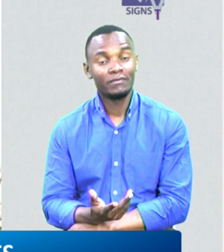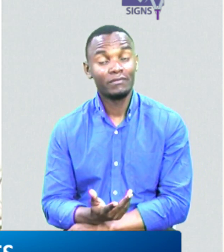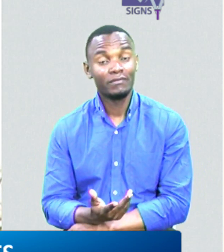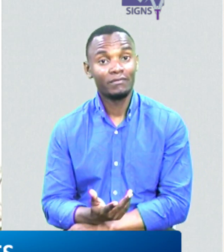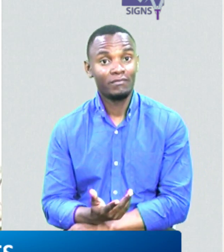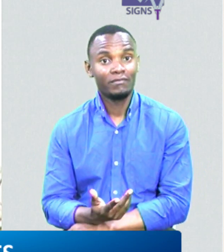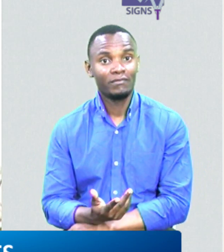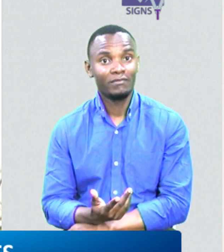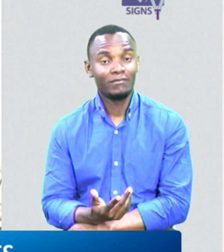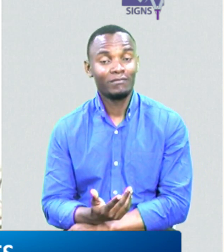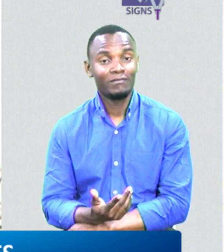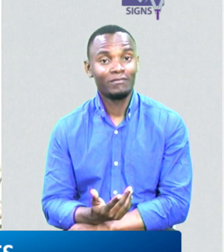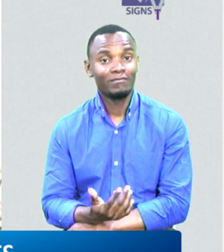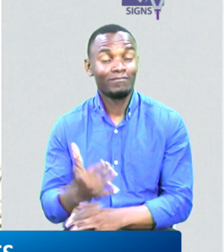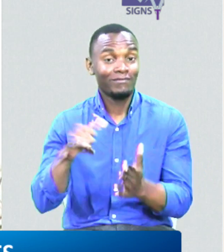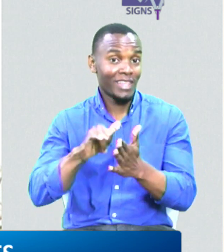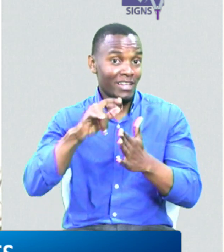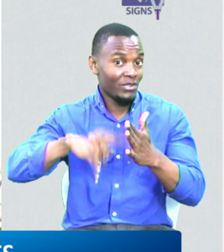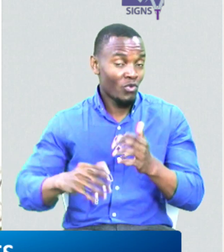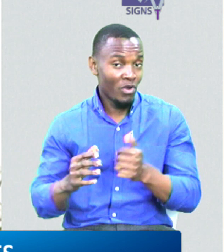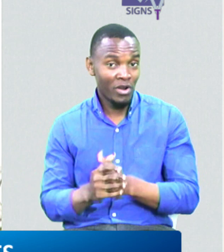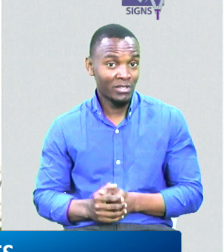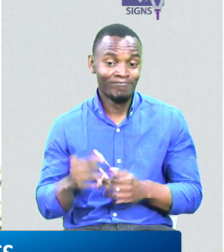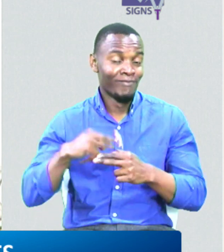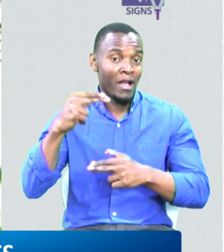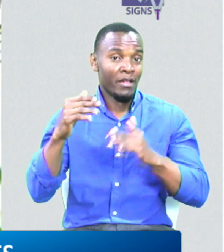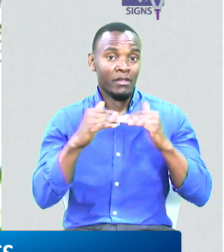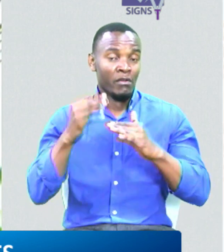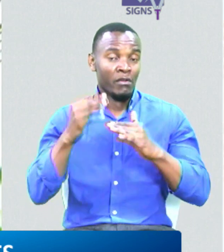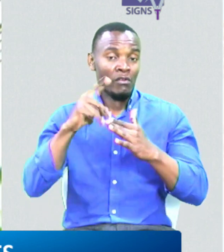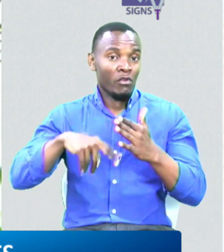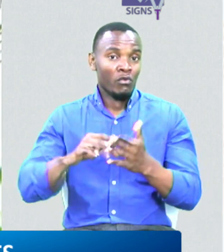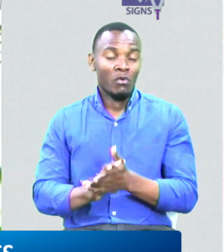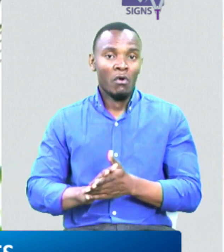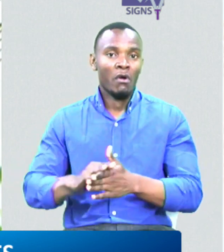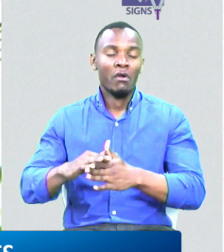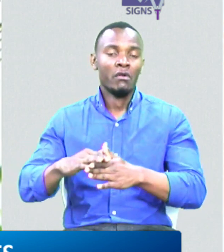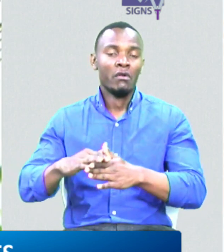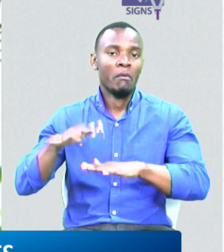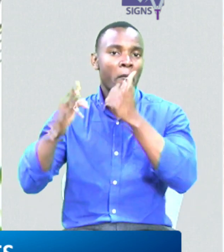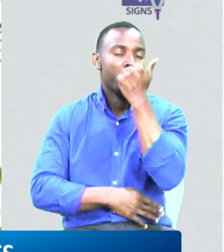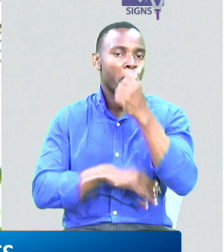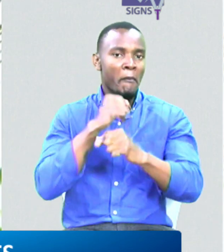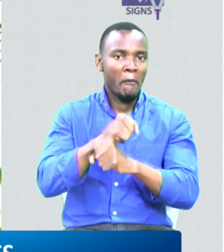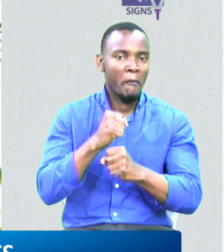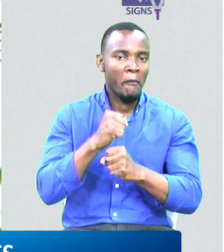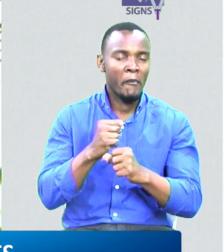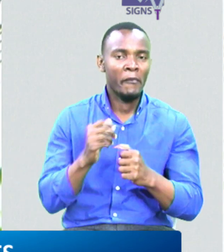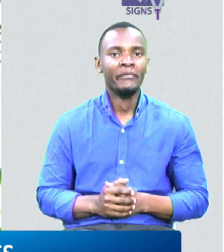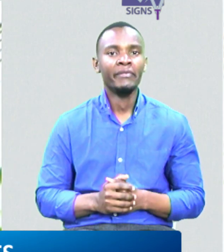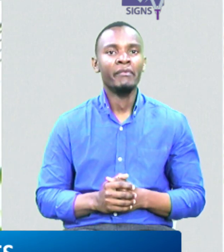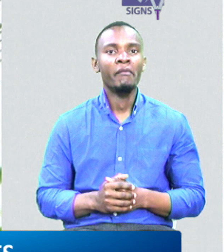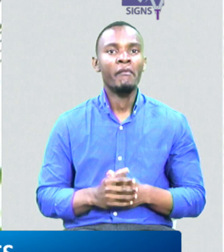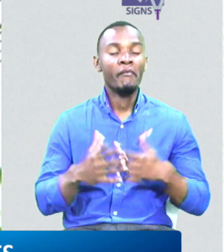then you must begin to understand that something is very wrong. How do you run a ministry or a department or a